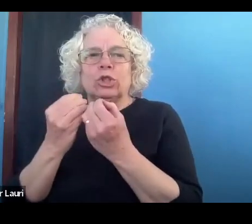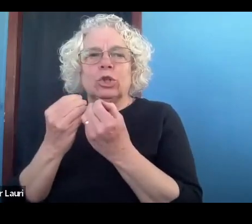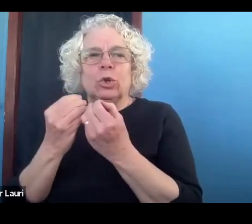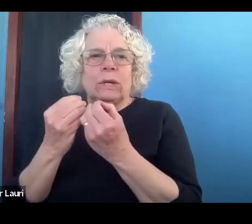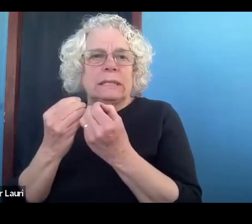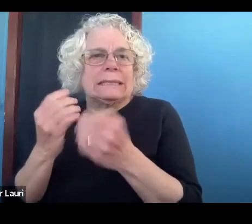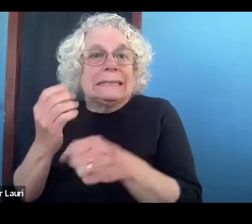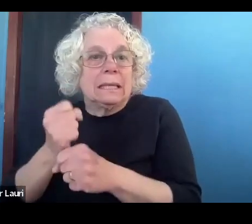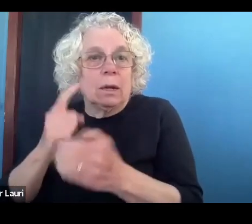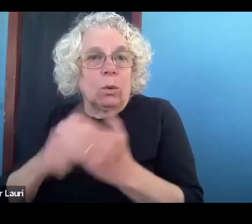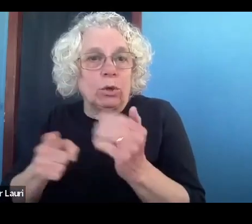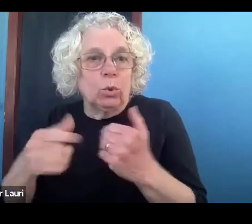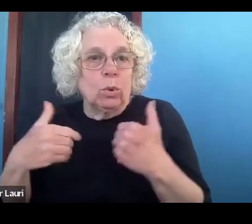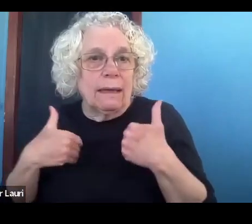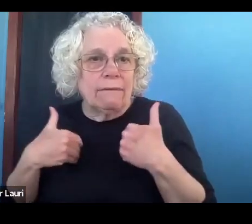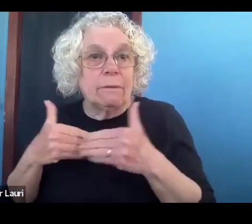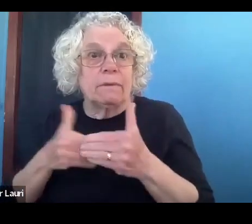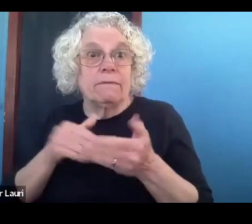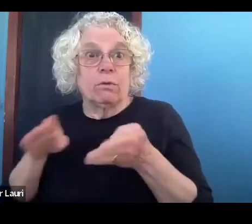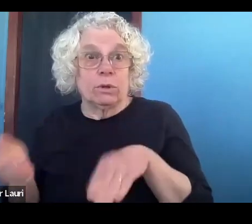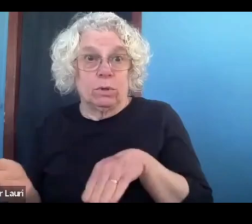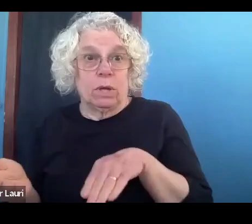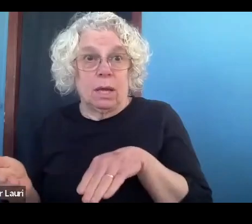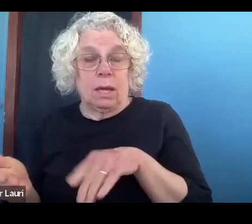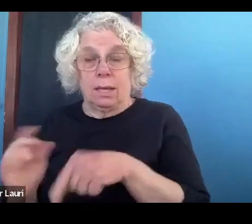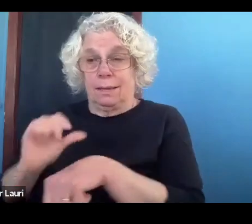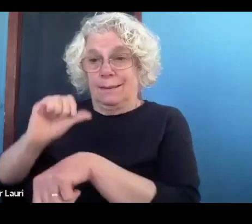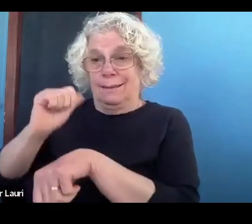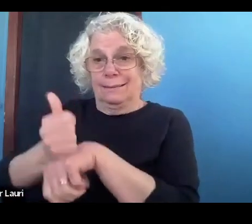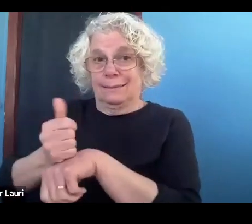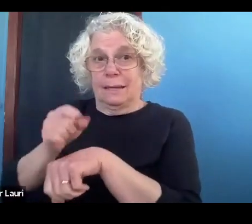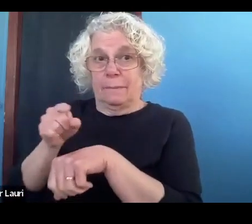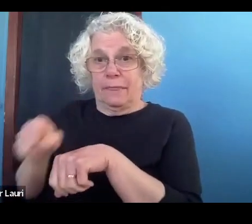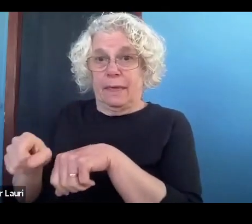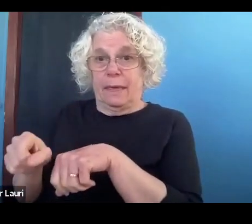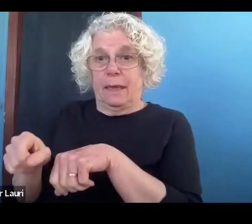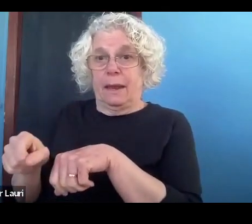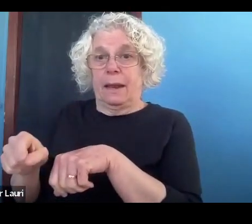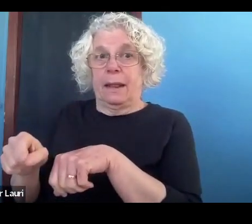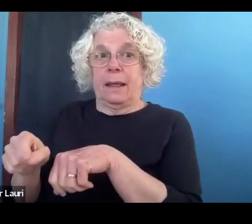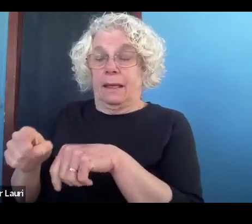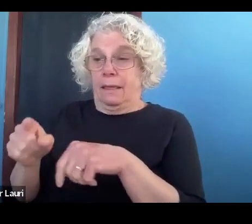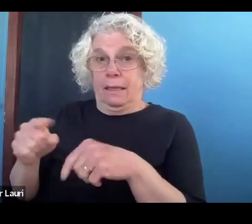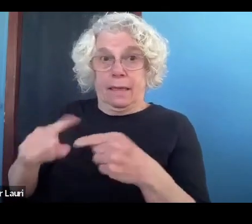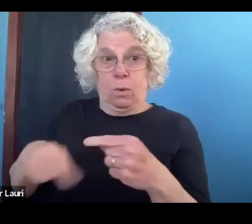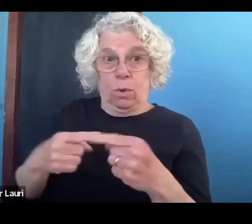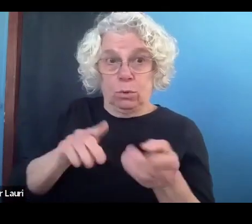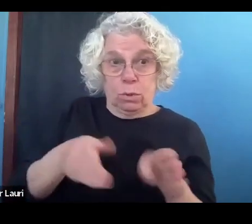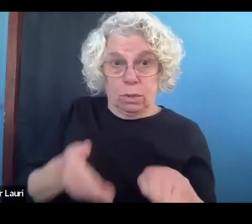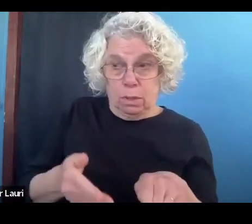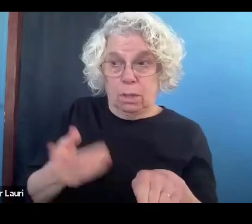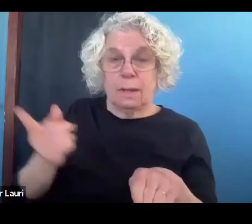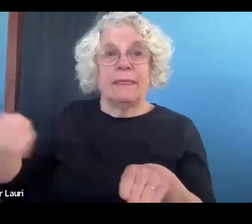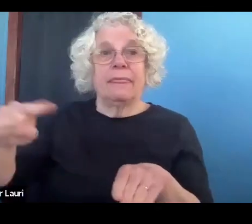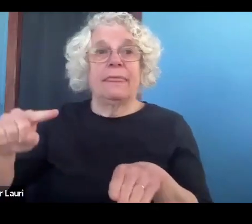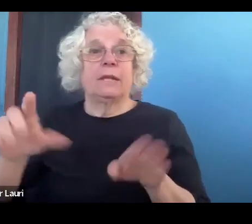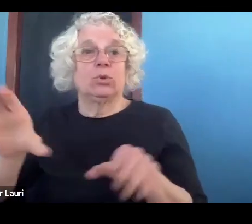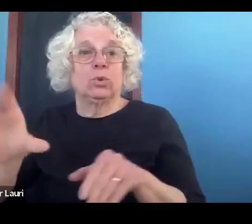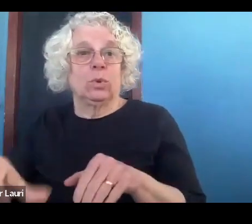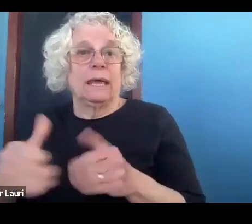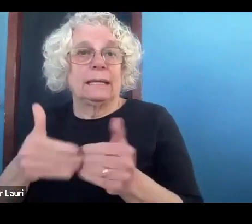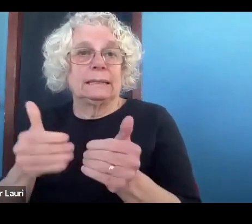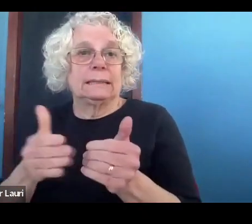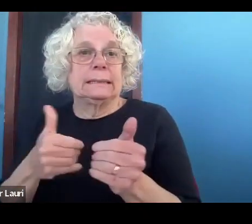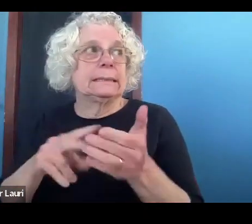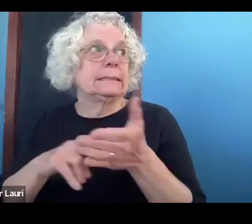you die, and taking steps now to make carrying out your plan as easy as possible later. So you might have